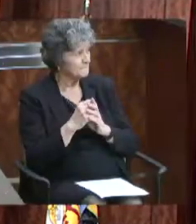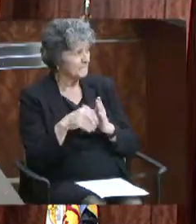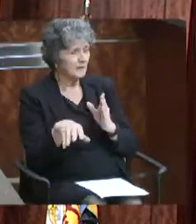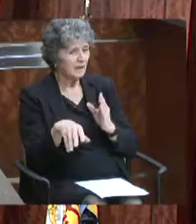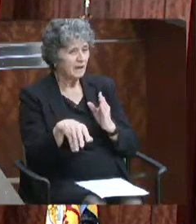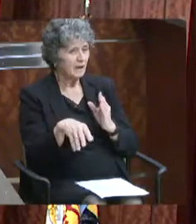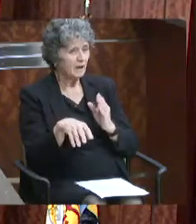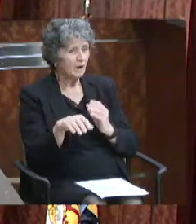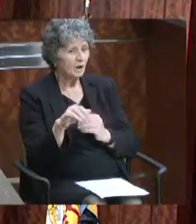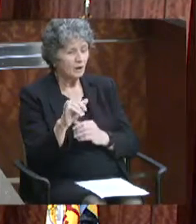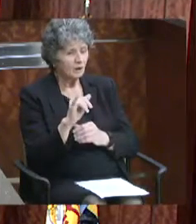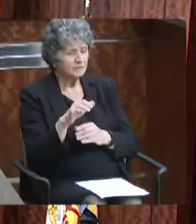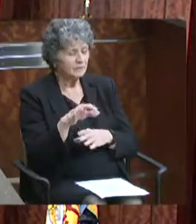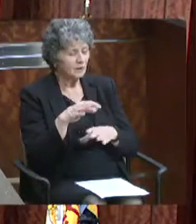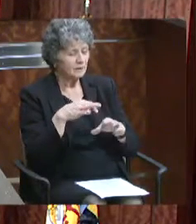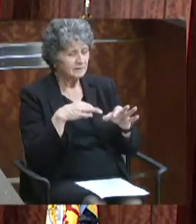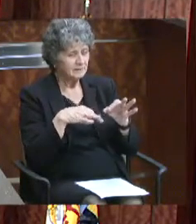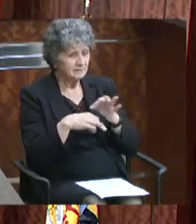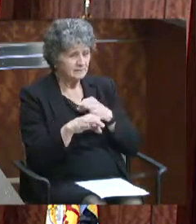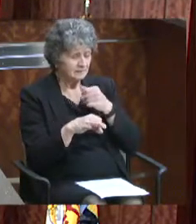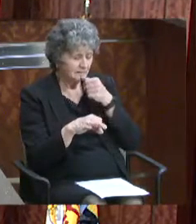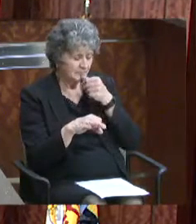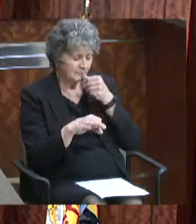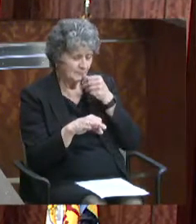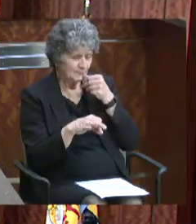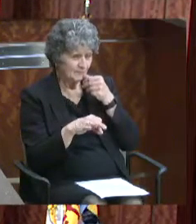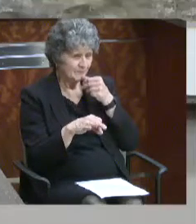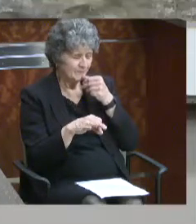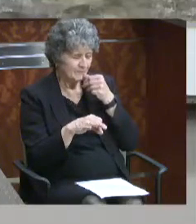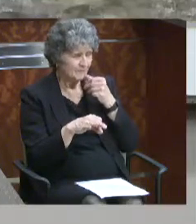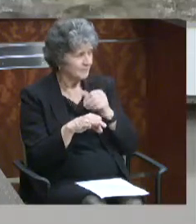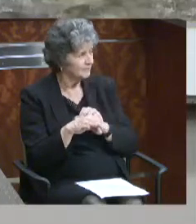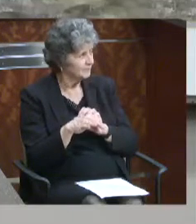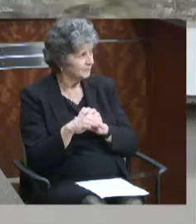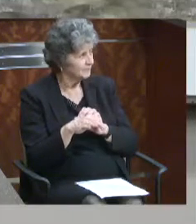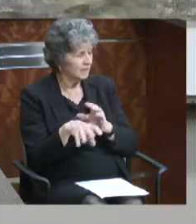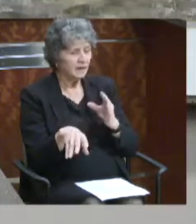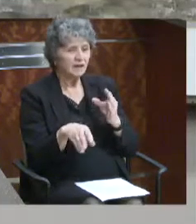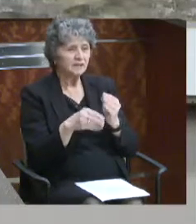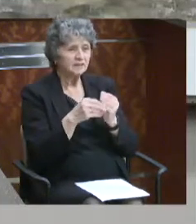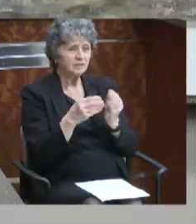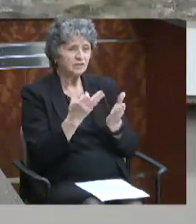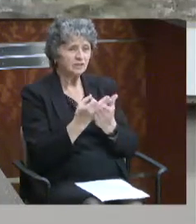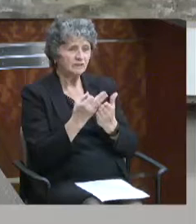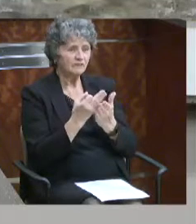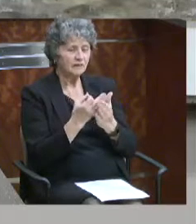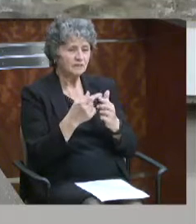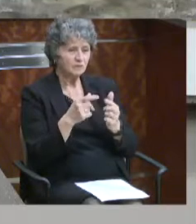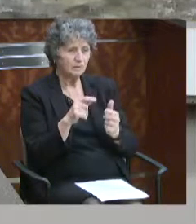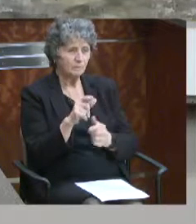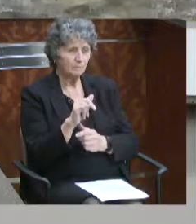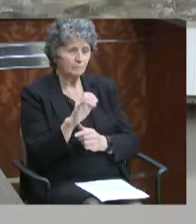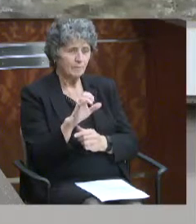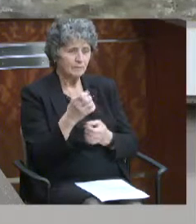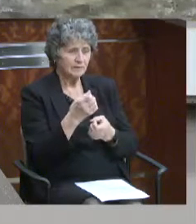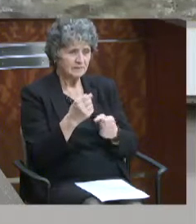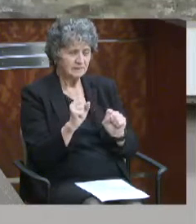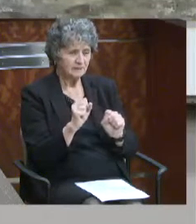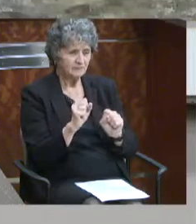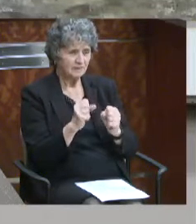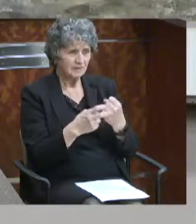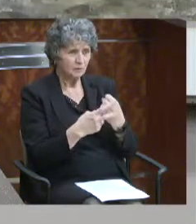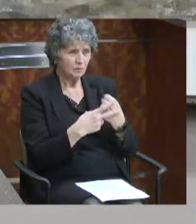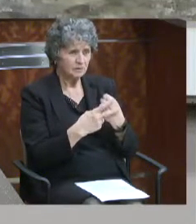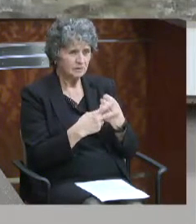Additionally, rather than an addition of funds to the public safety reserve,